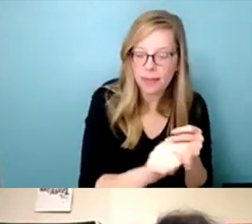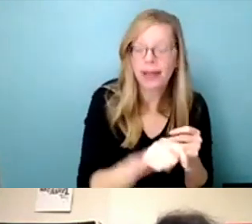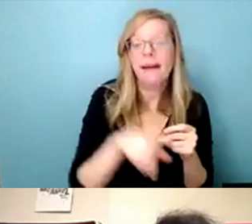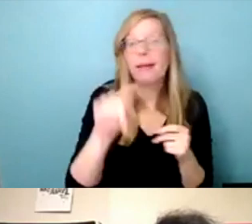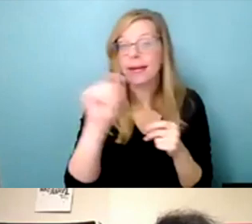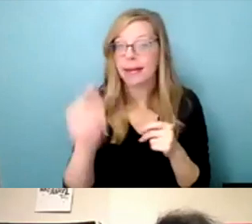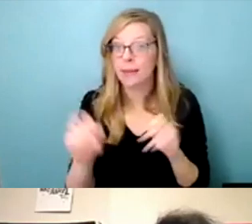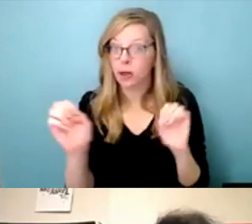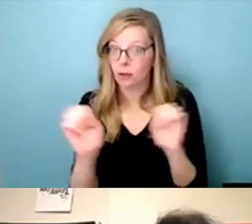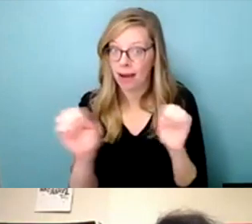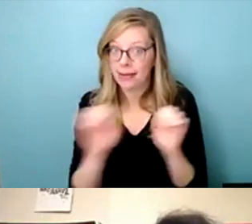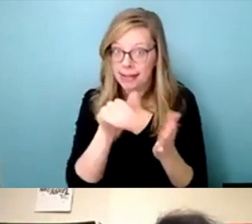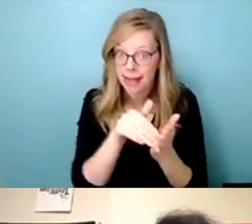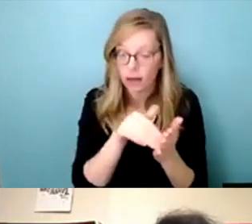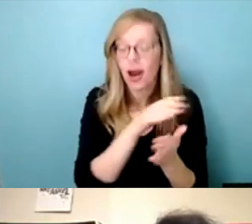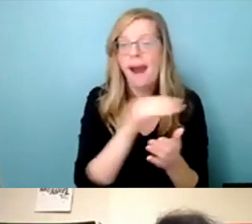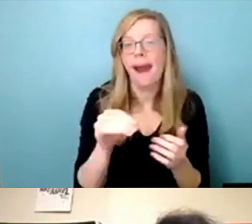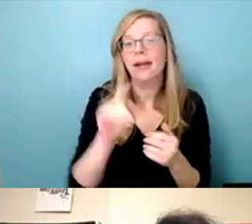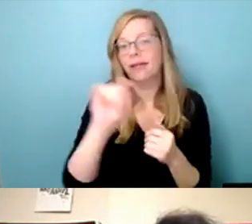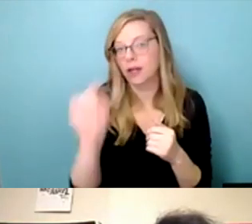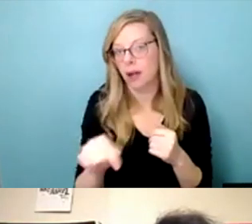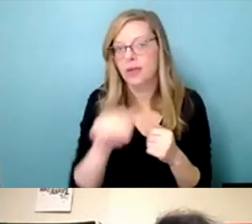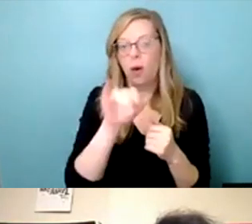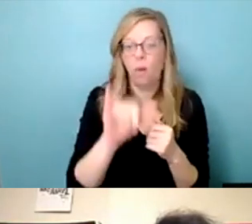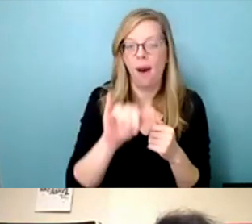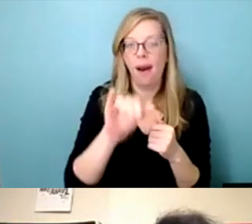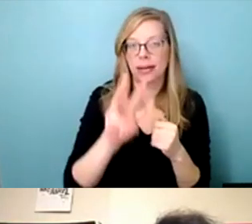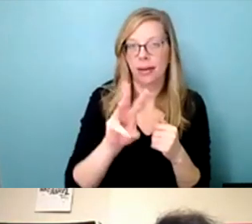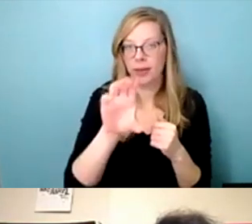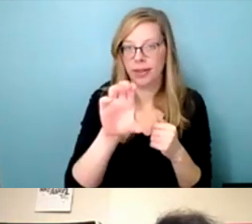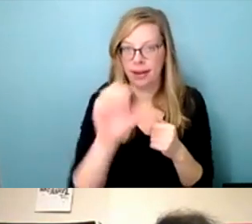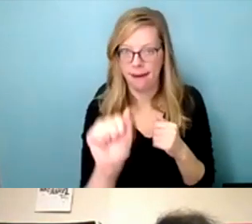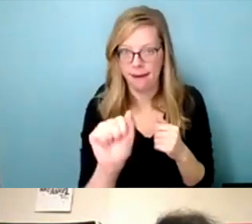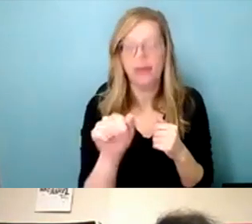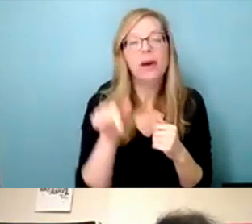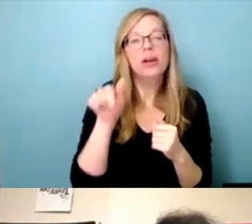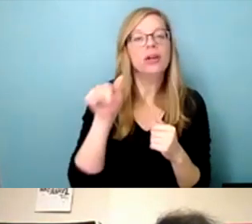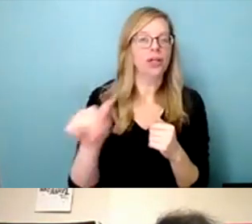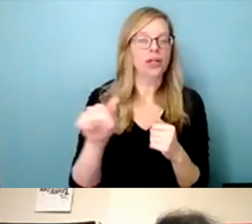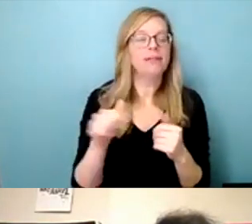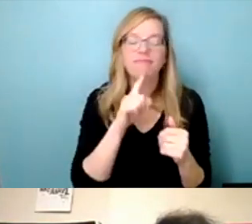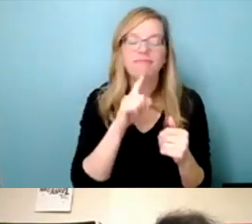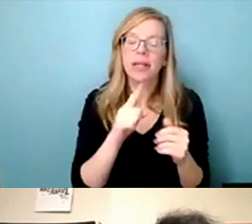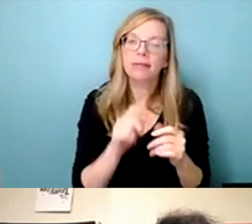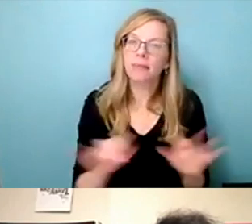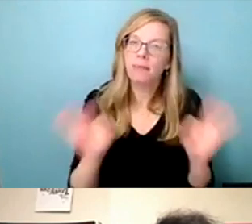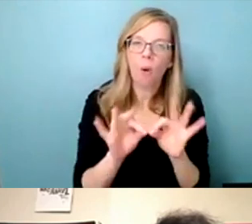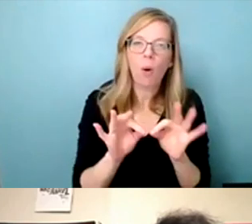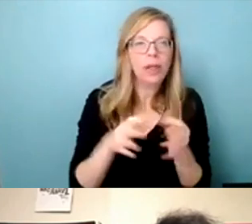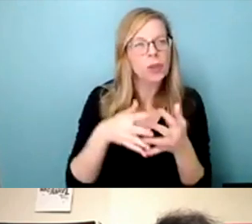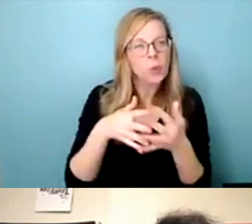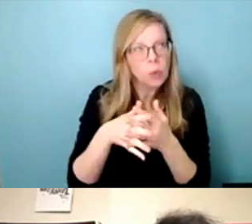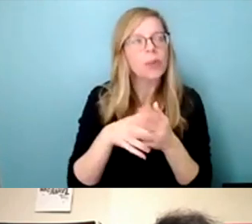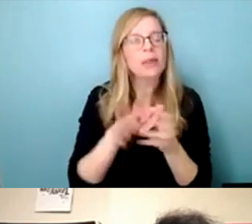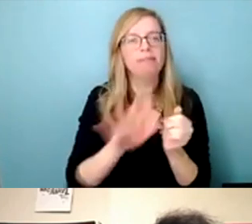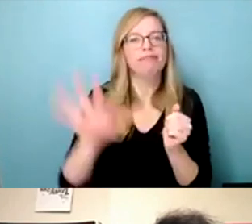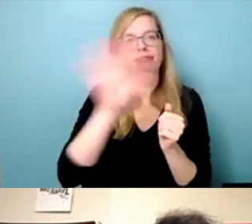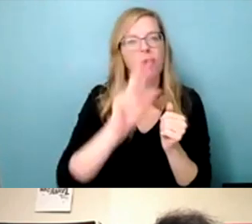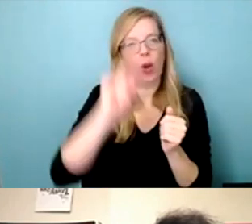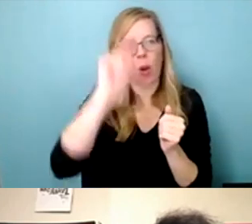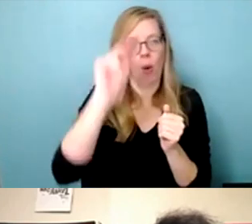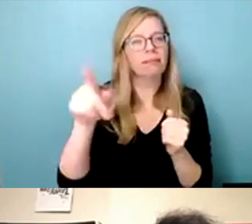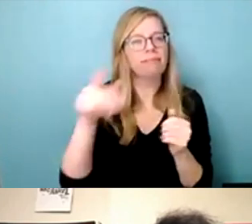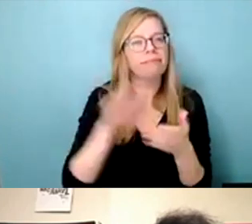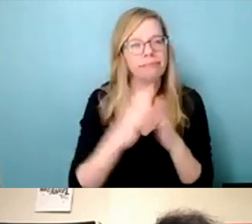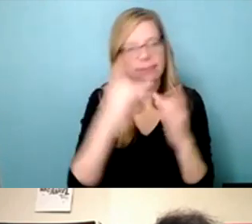recently, the Thompson YWCA. She has deep-seated roots and relationships throughout the North, which has guided her success. Kim,